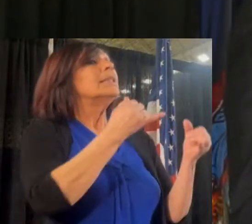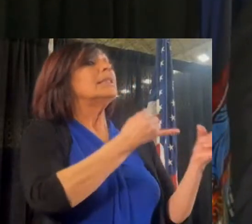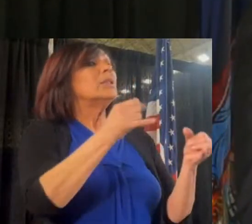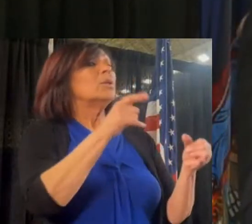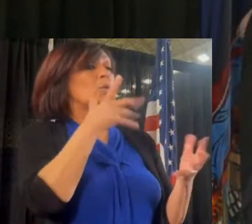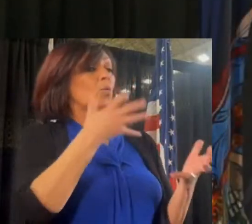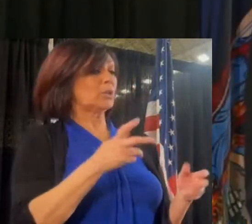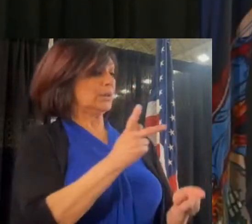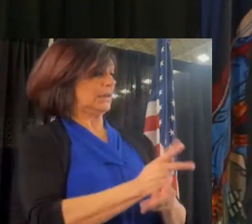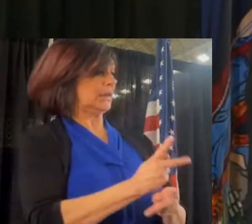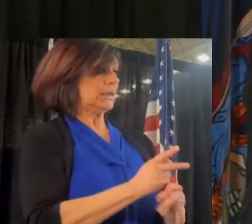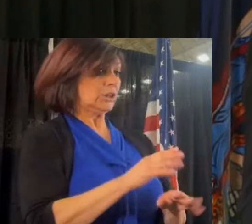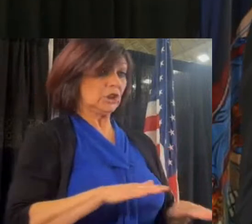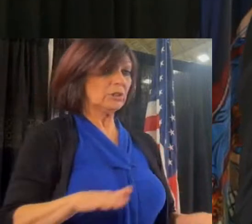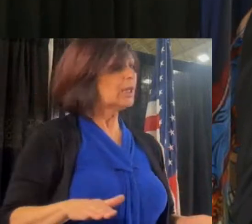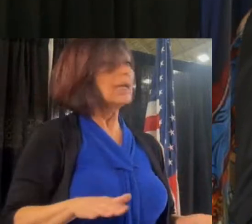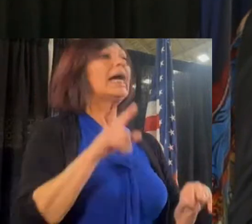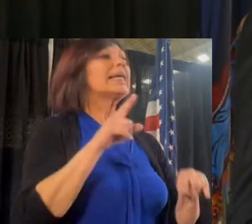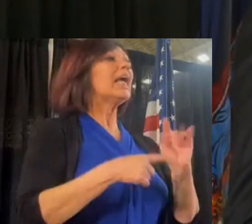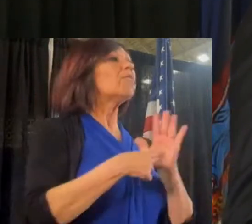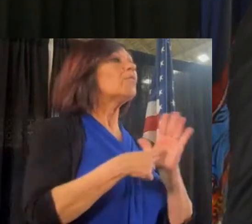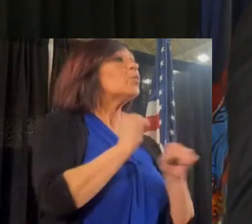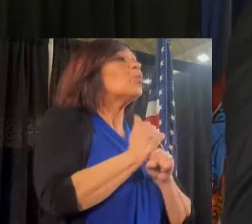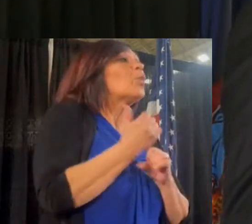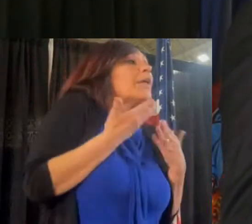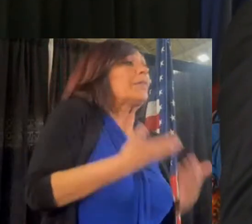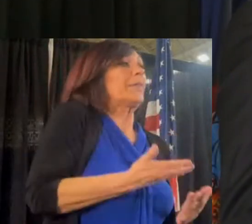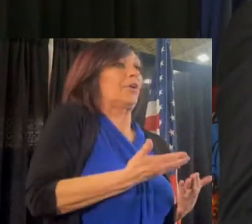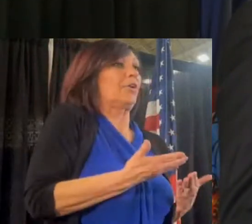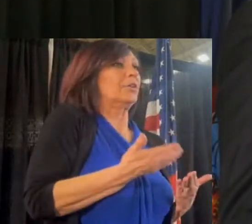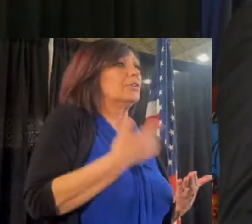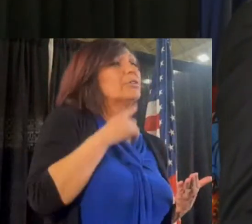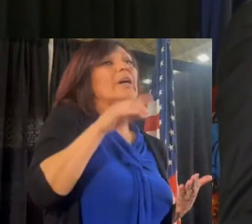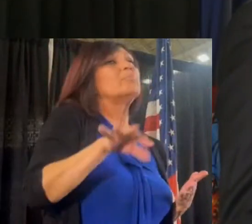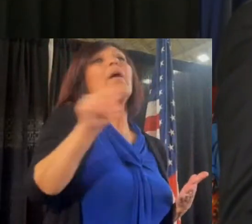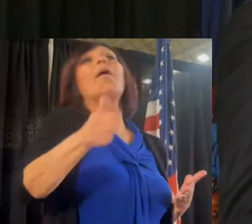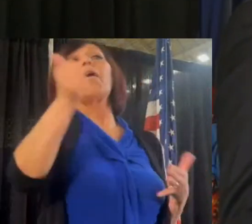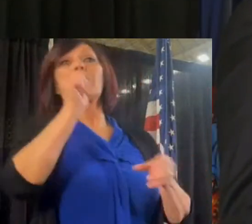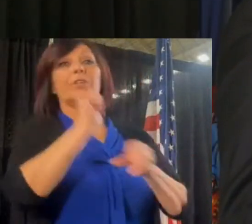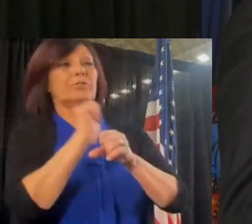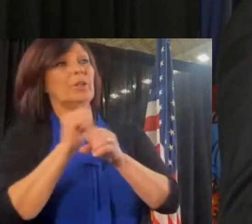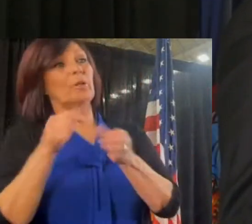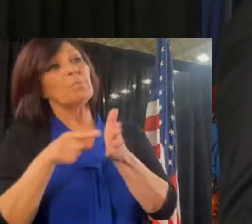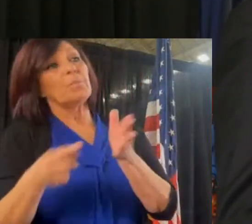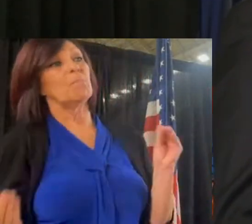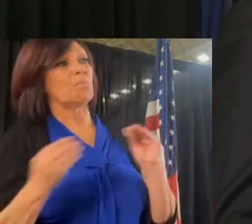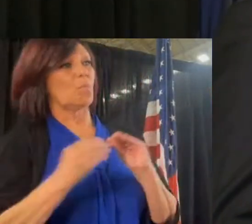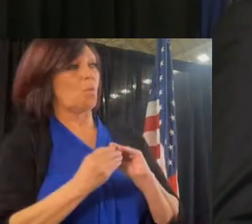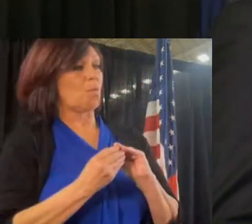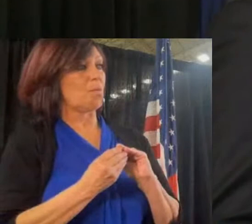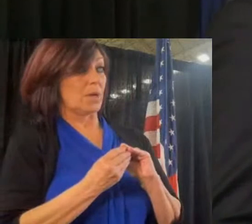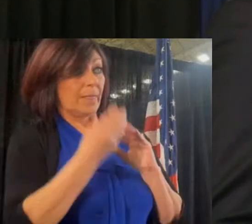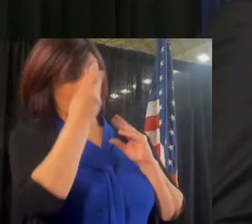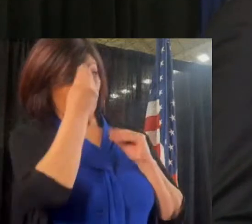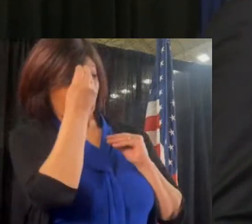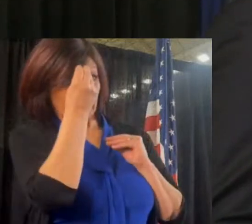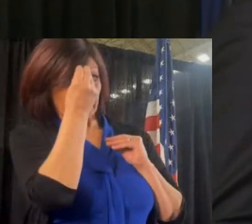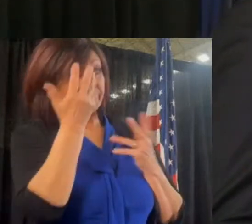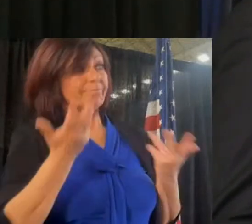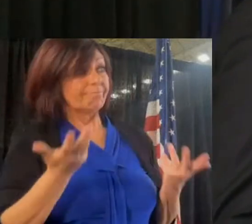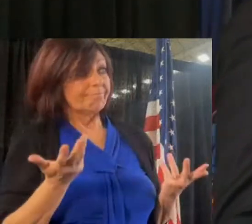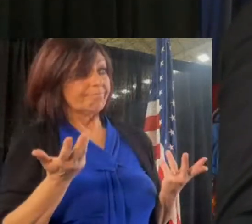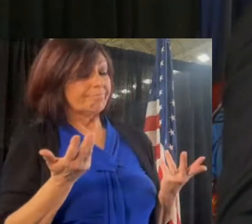to care for children simply cannot afford to and move to other jobs that pay more. Think about it.